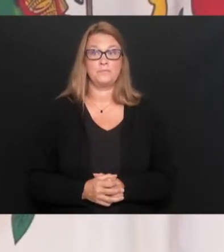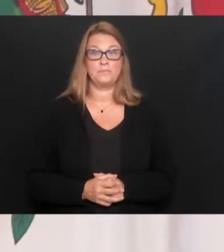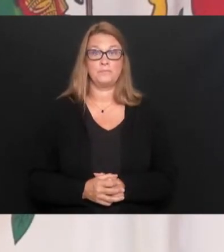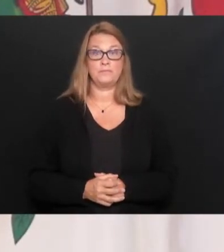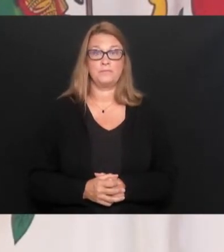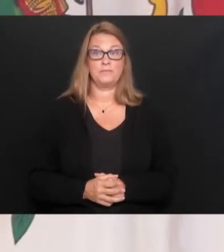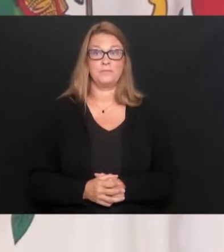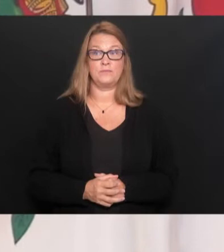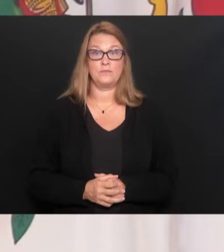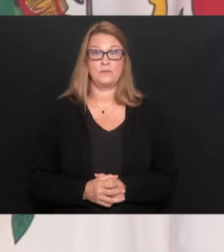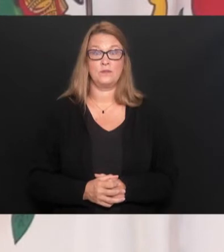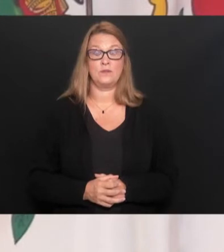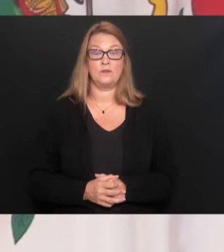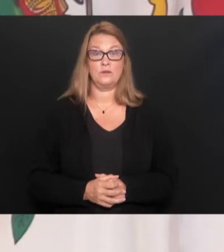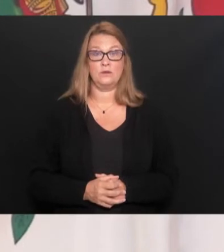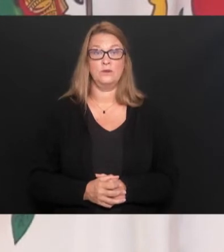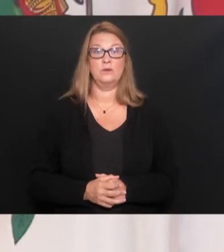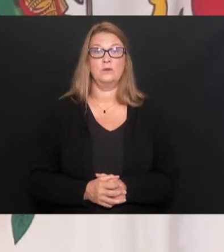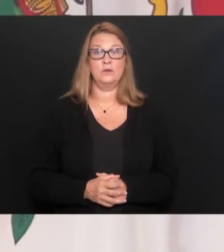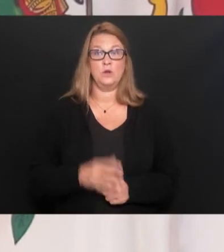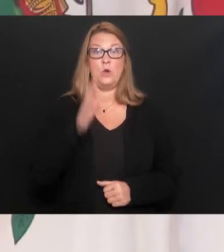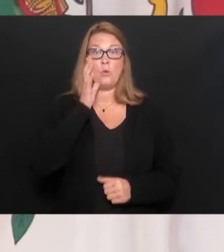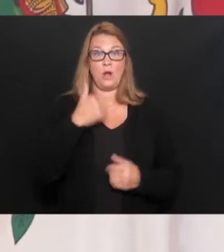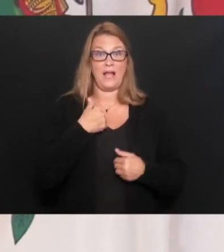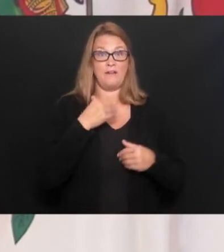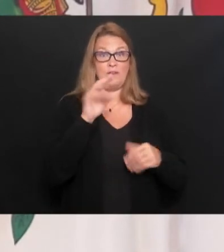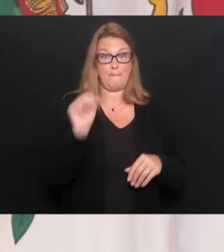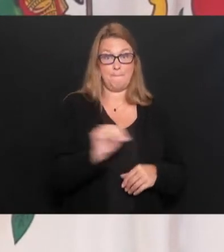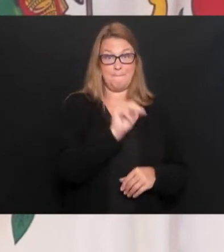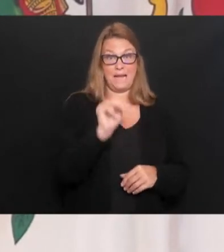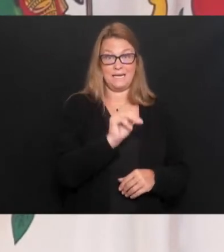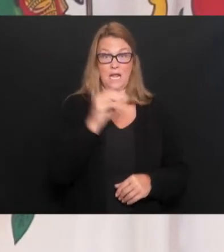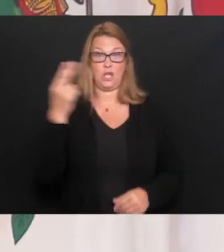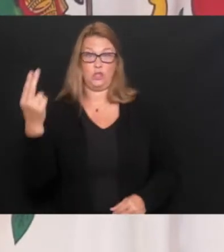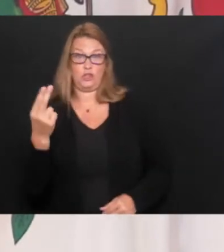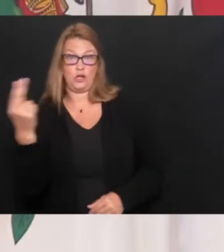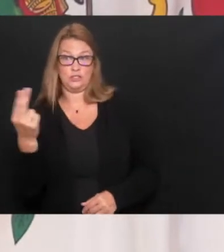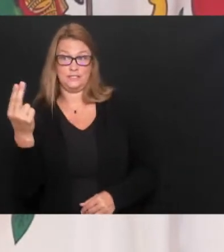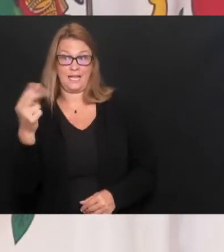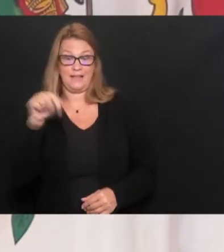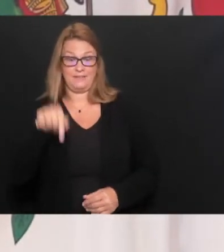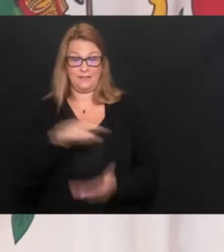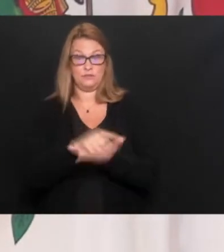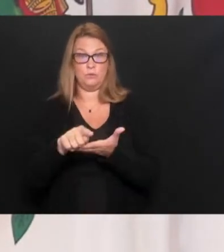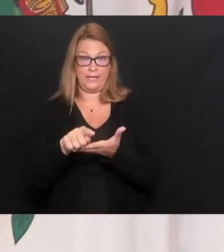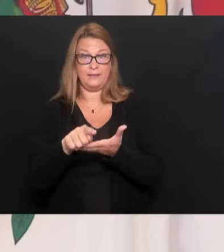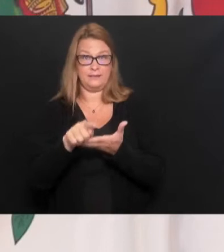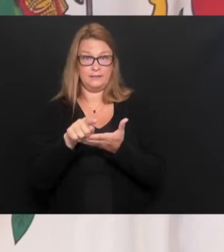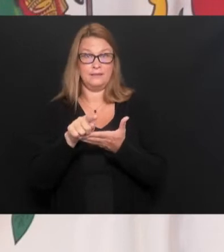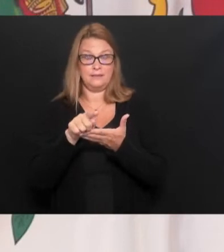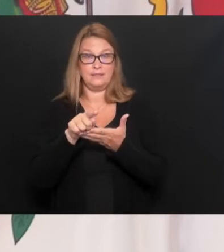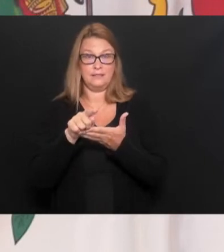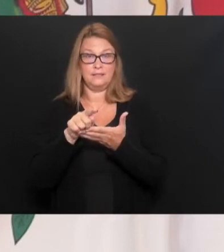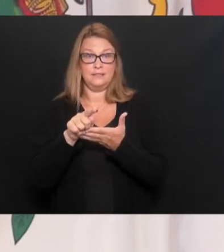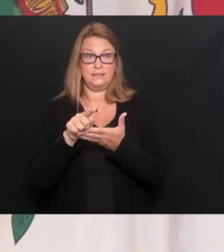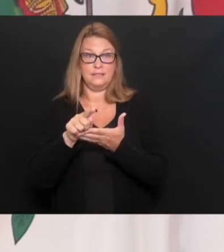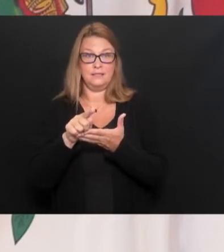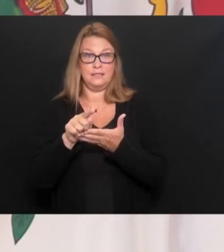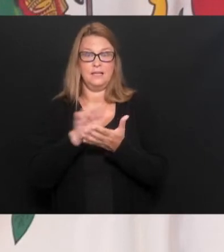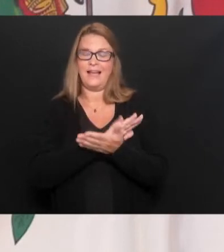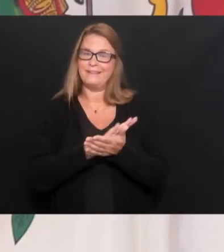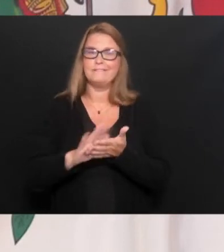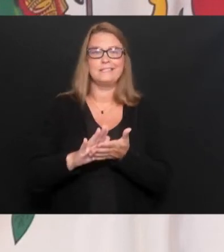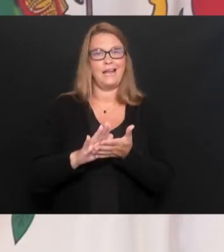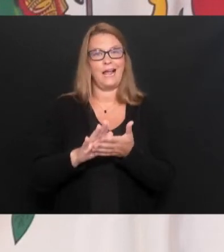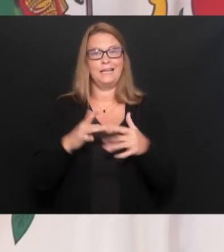on and everything. So we're going to do briefing Monday and Thursday of this week, and we're going to do some nice